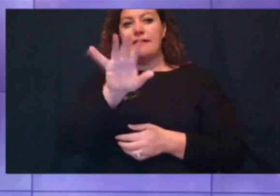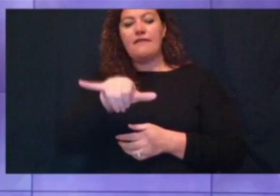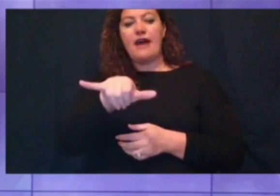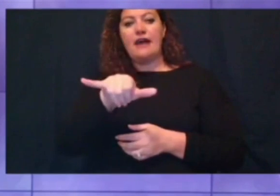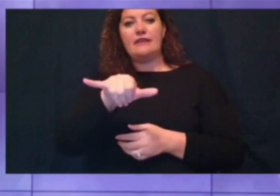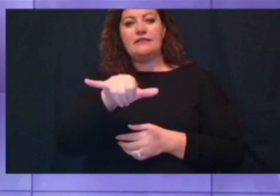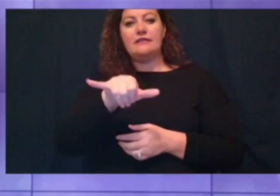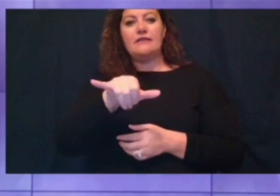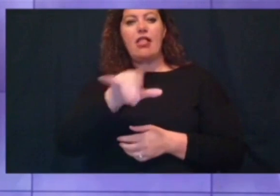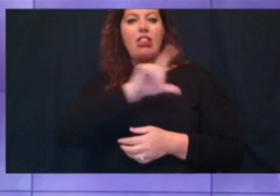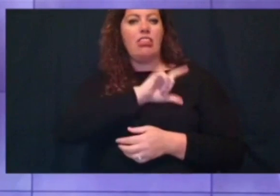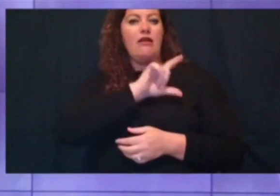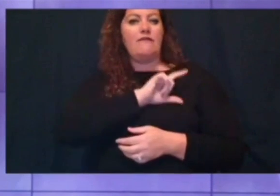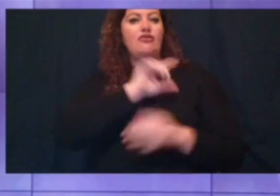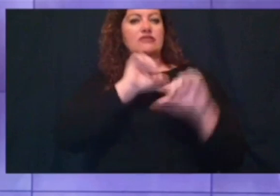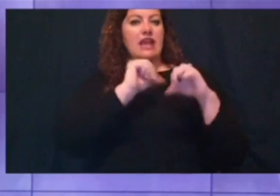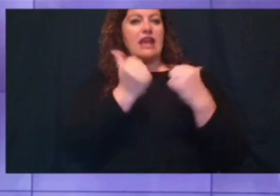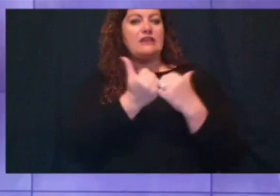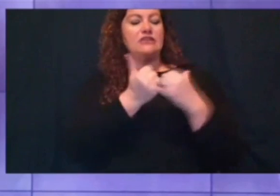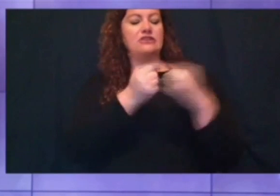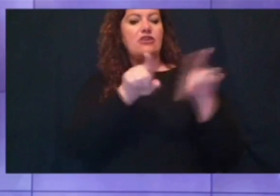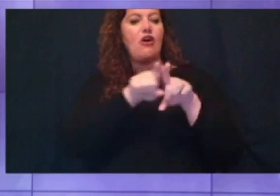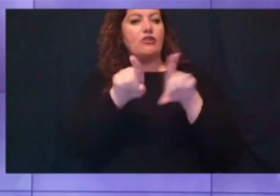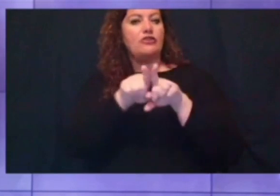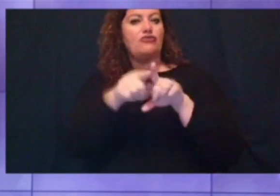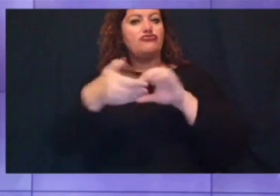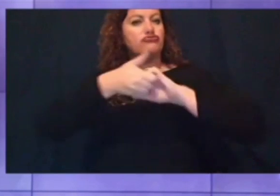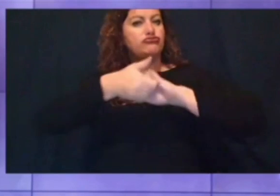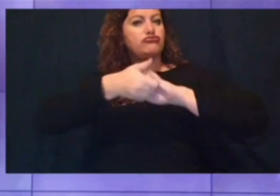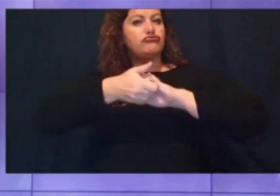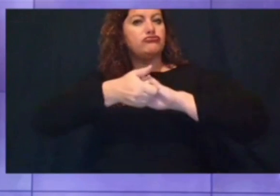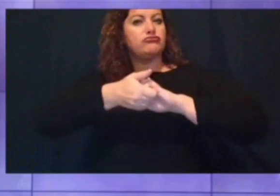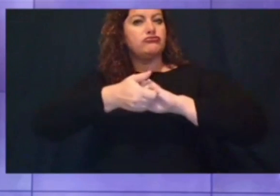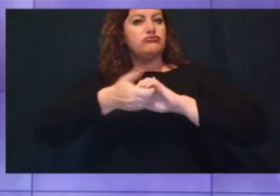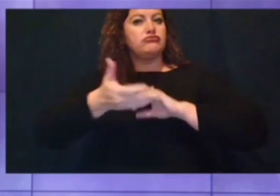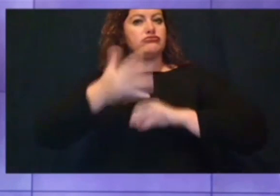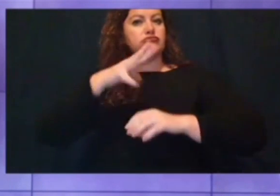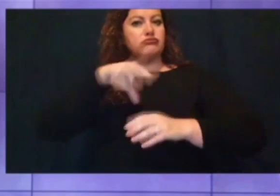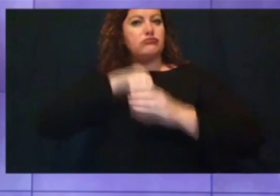law enforcement agencies are also contributing to this effort.